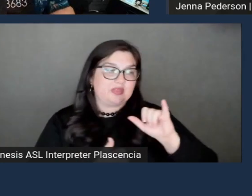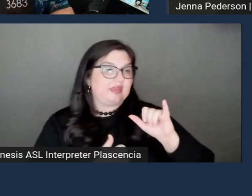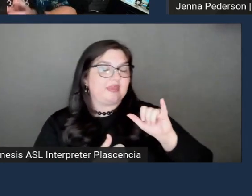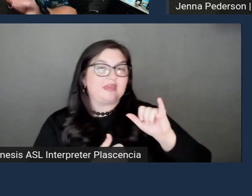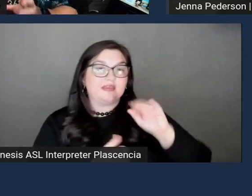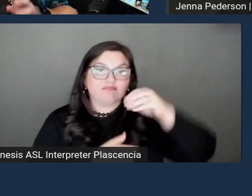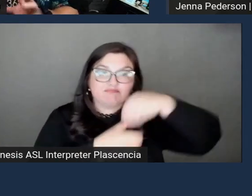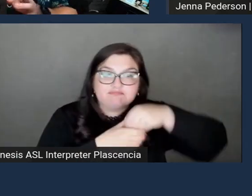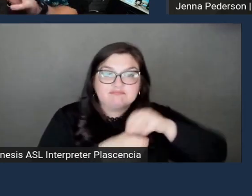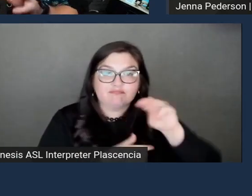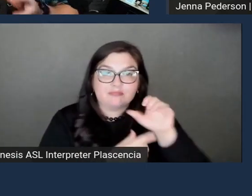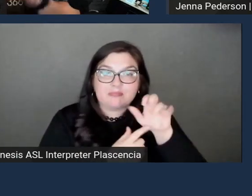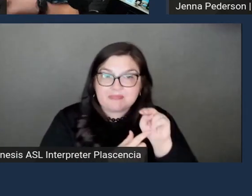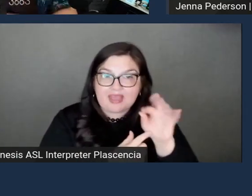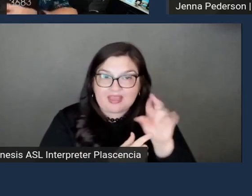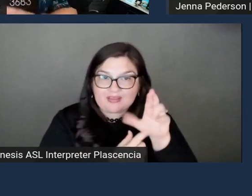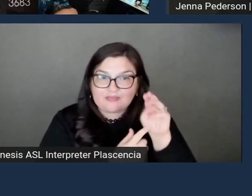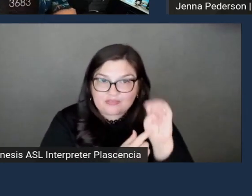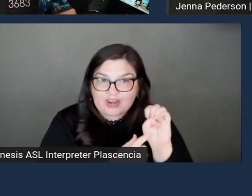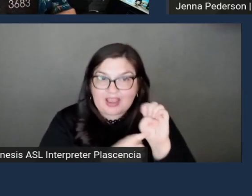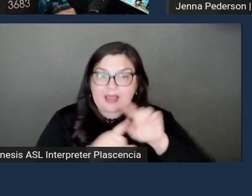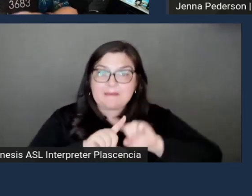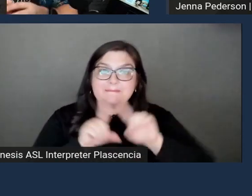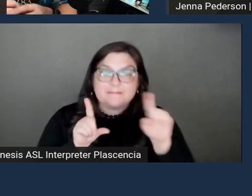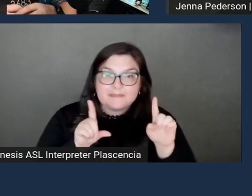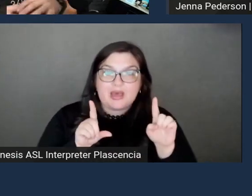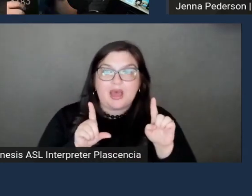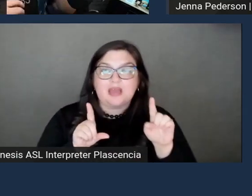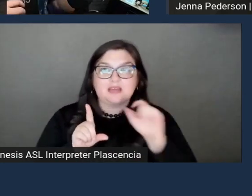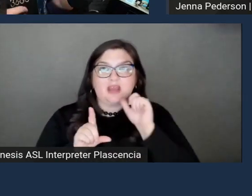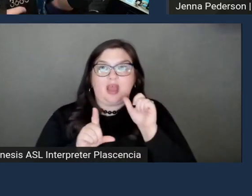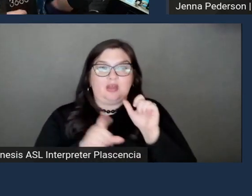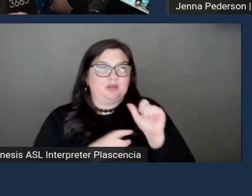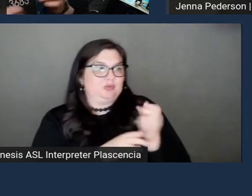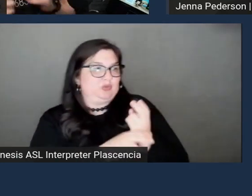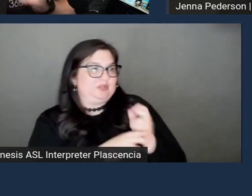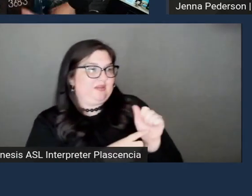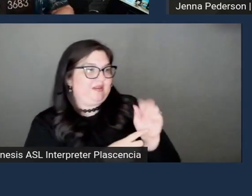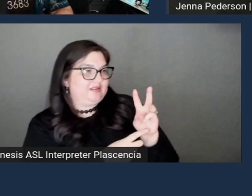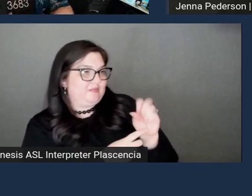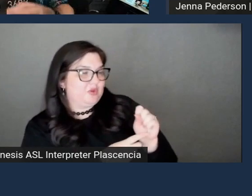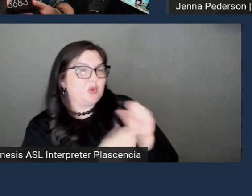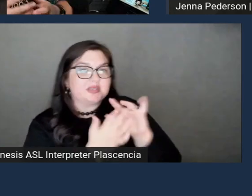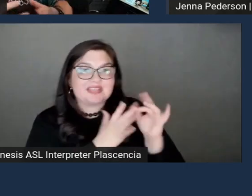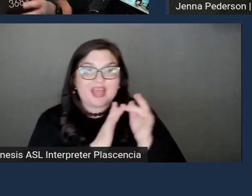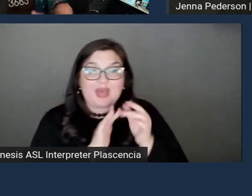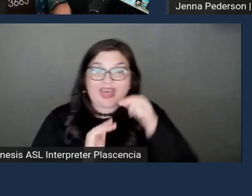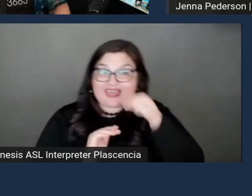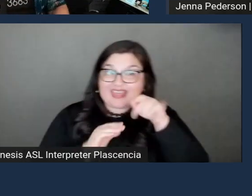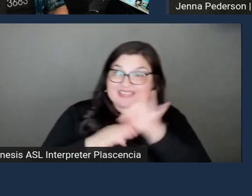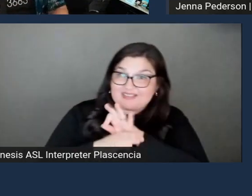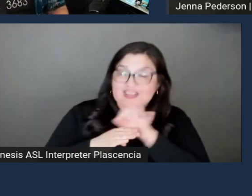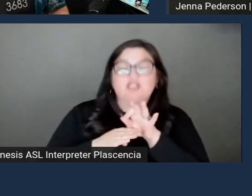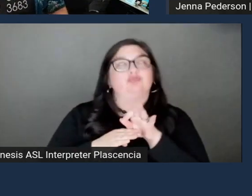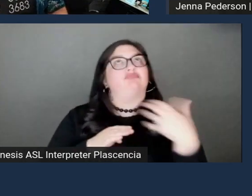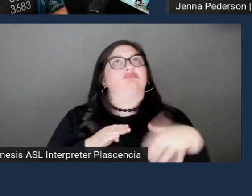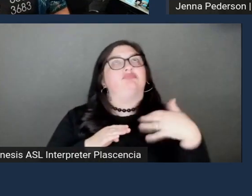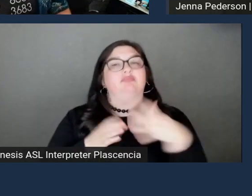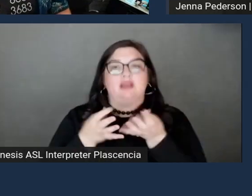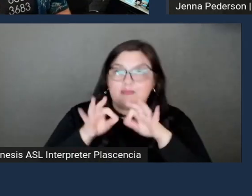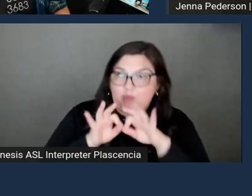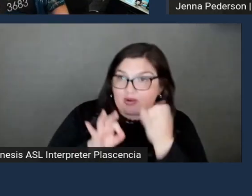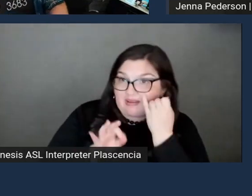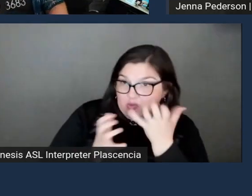AWS backbone. So without actually ever leaving your AWS network. So this feature is also very important if you want to have this set up as